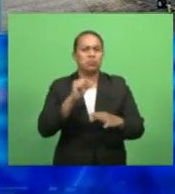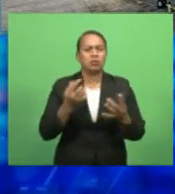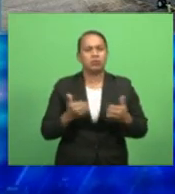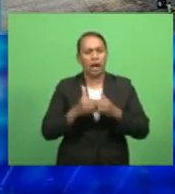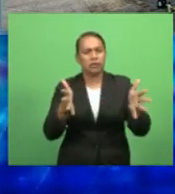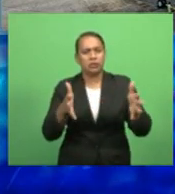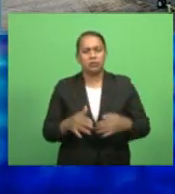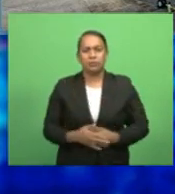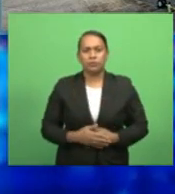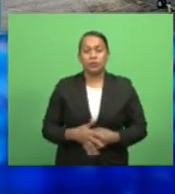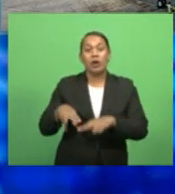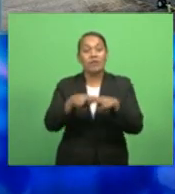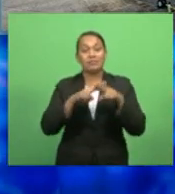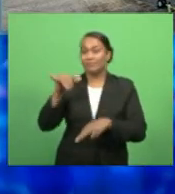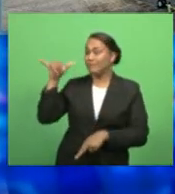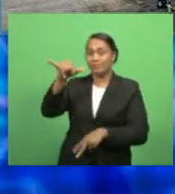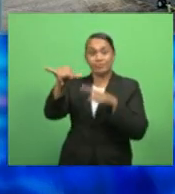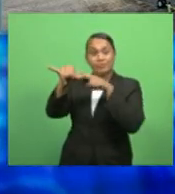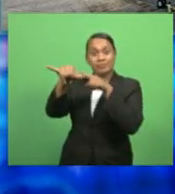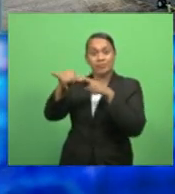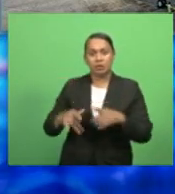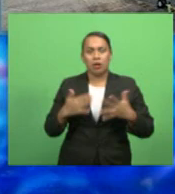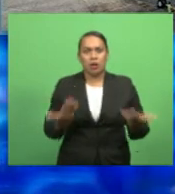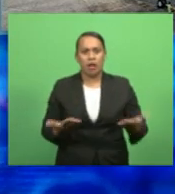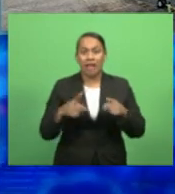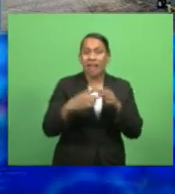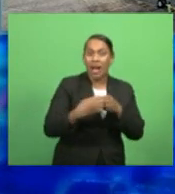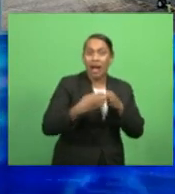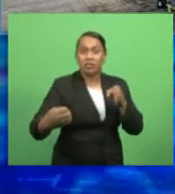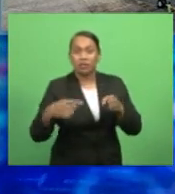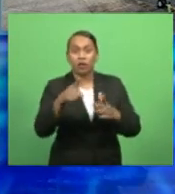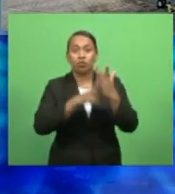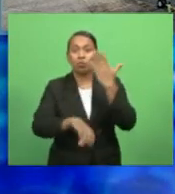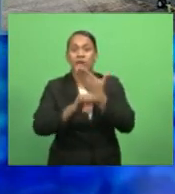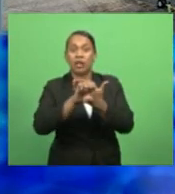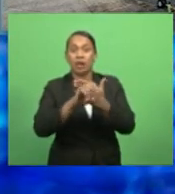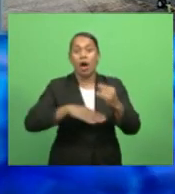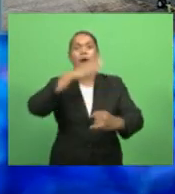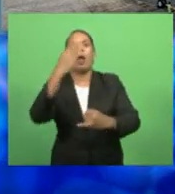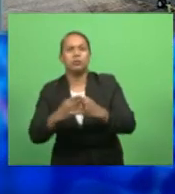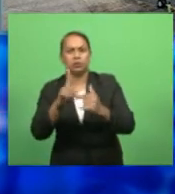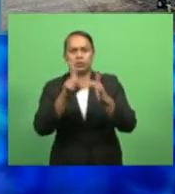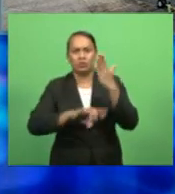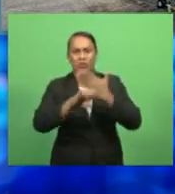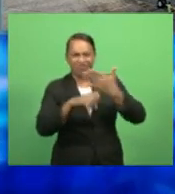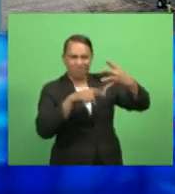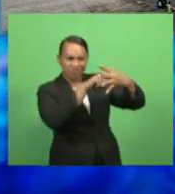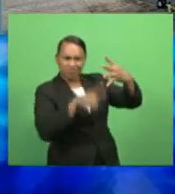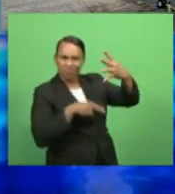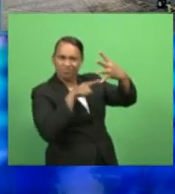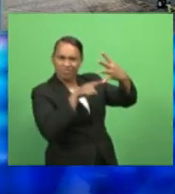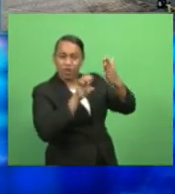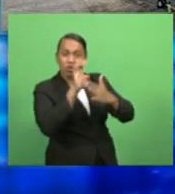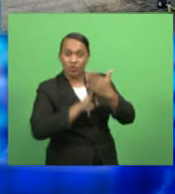extended all international flight suspensions to the end of June due to the prolonged impact of the COVID-19 pandemic. The national carrier